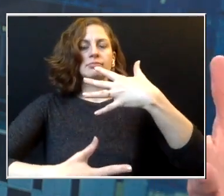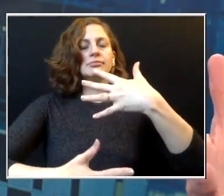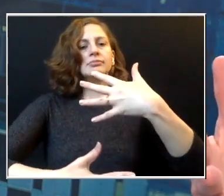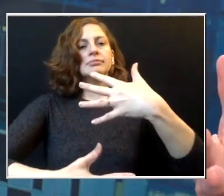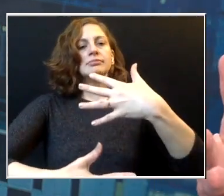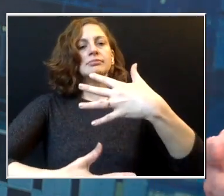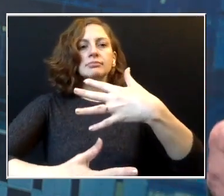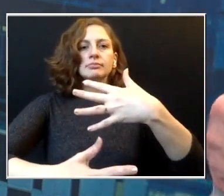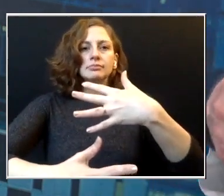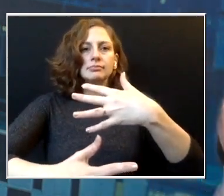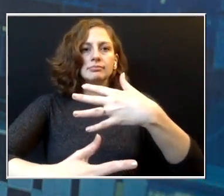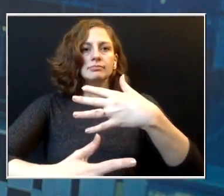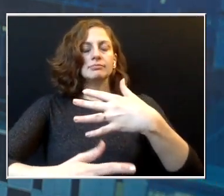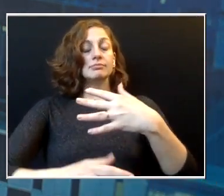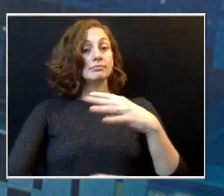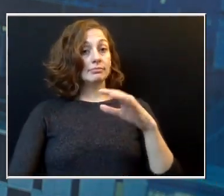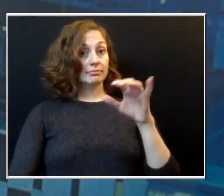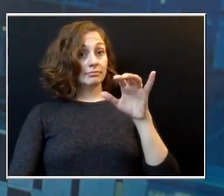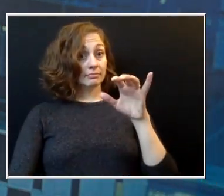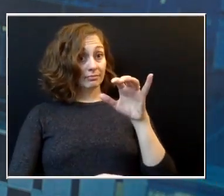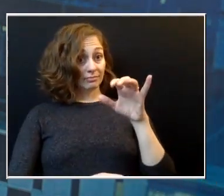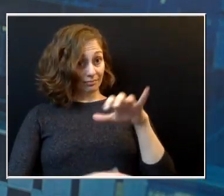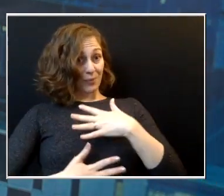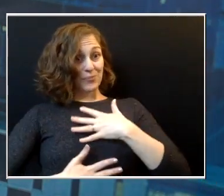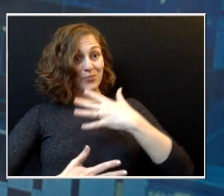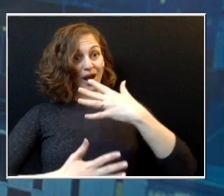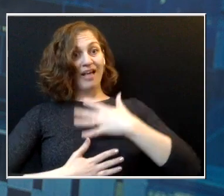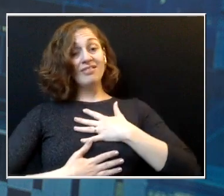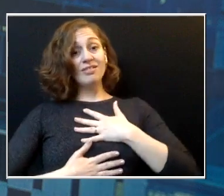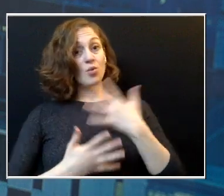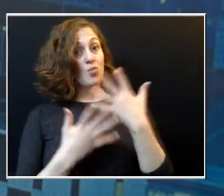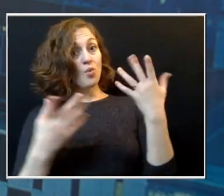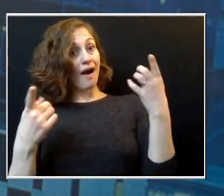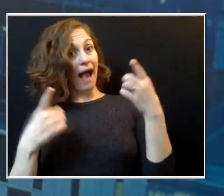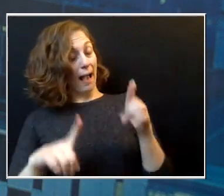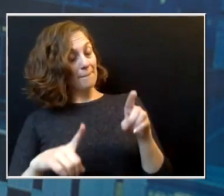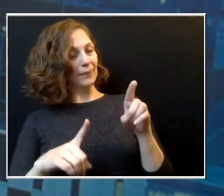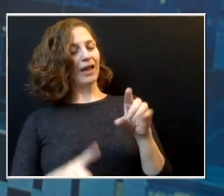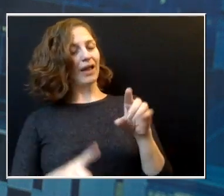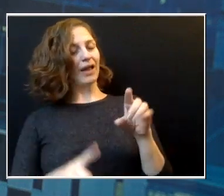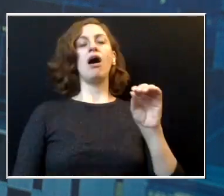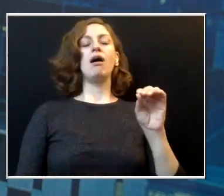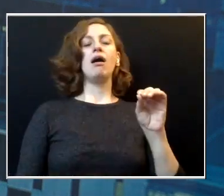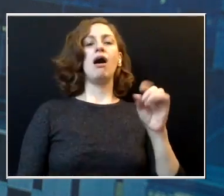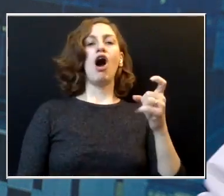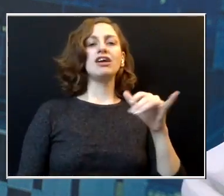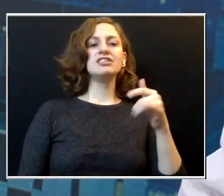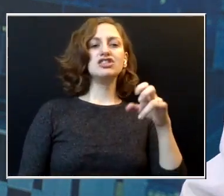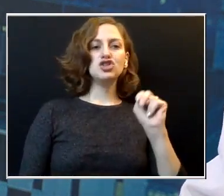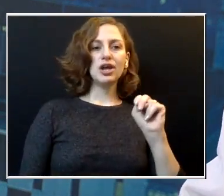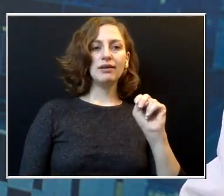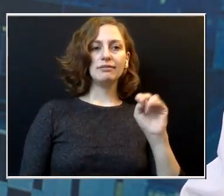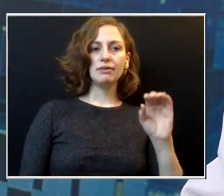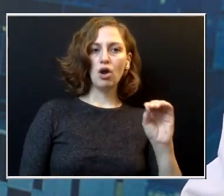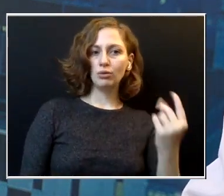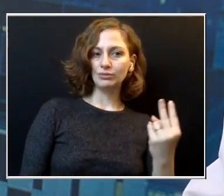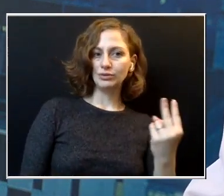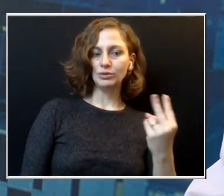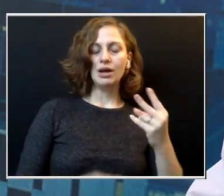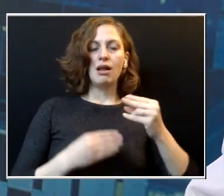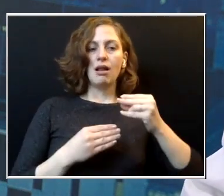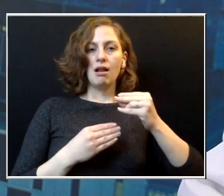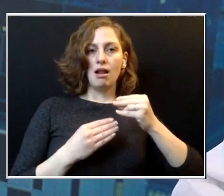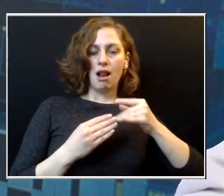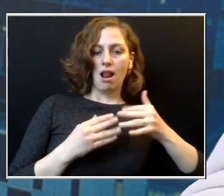With that breath, and with every other breath we take, oxygen rushes into the lungs, and when we exhale, carbon dioxide runs out of